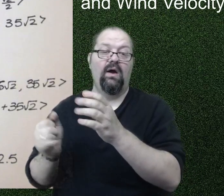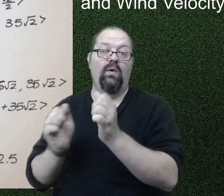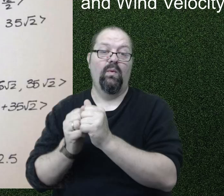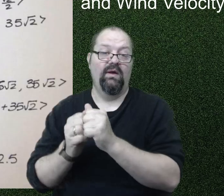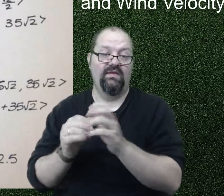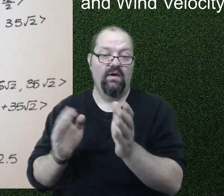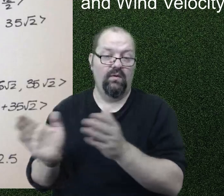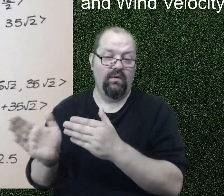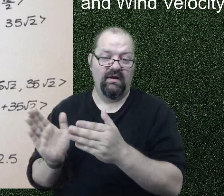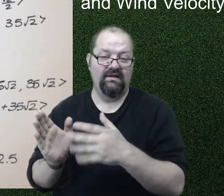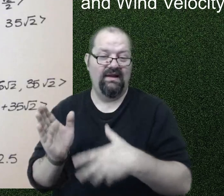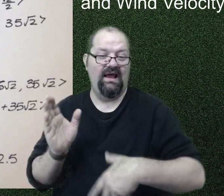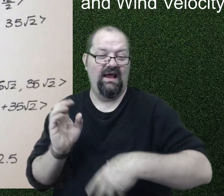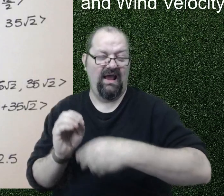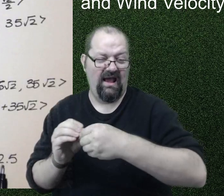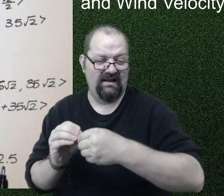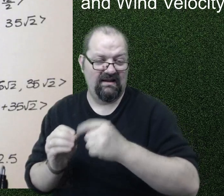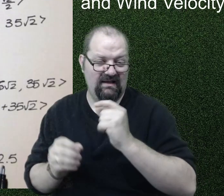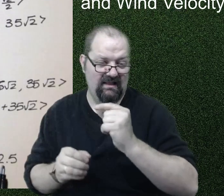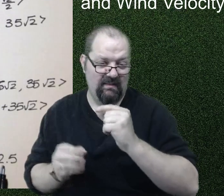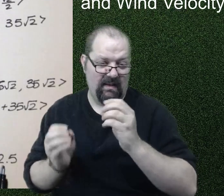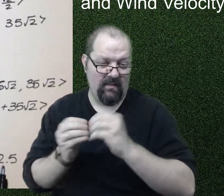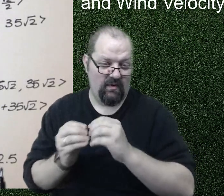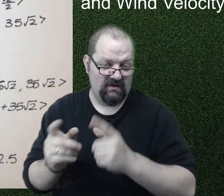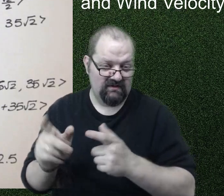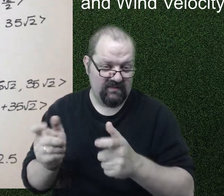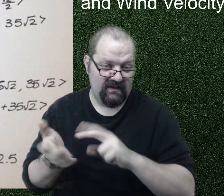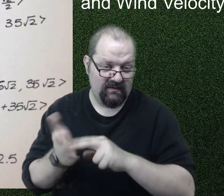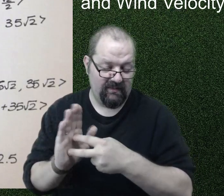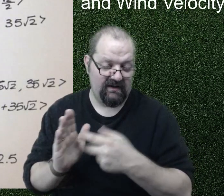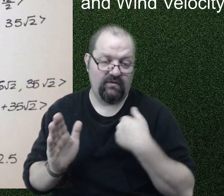wind, adding a little bit of speed, we end up with